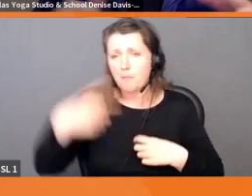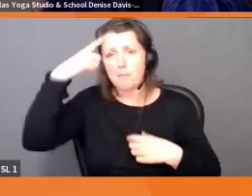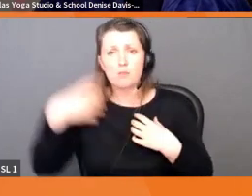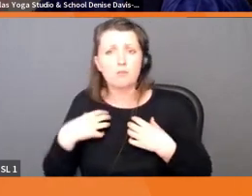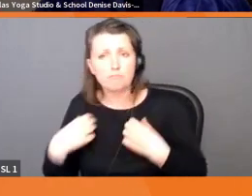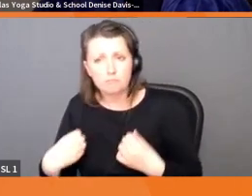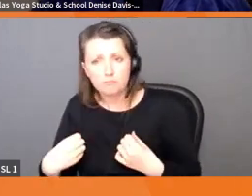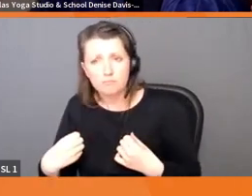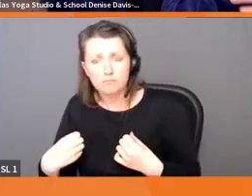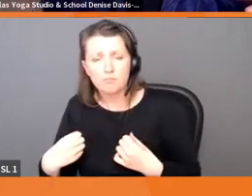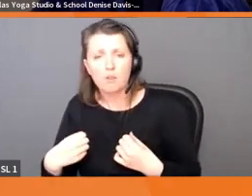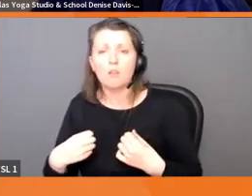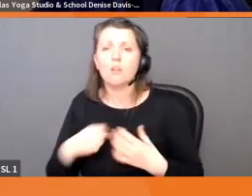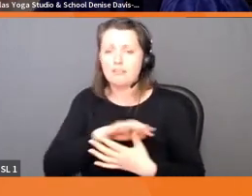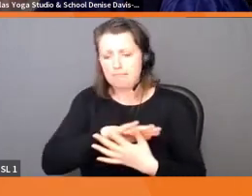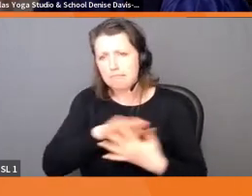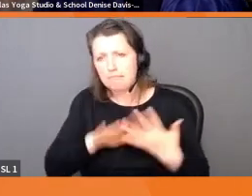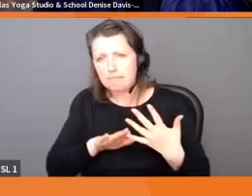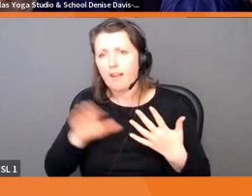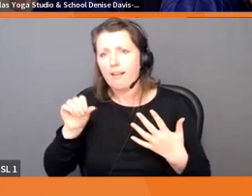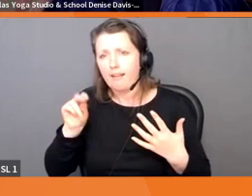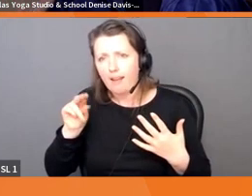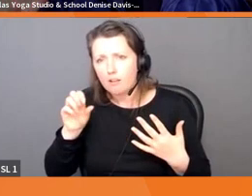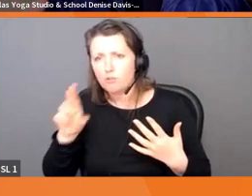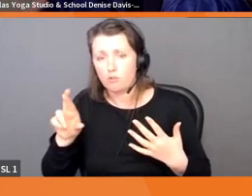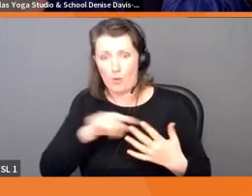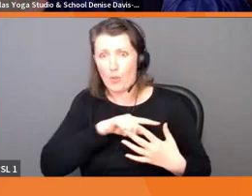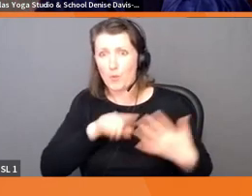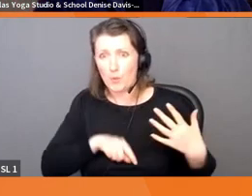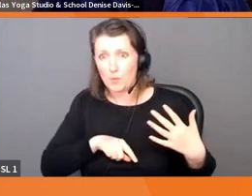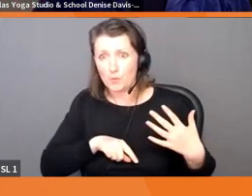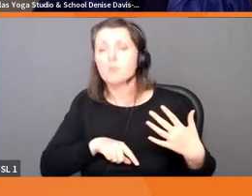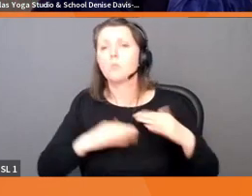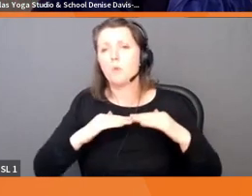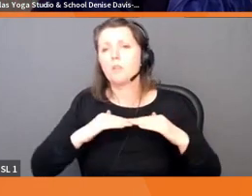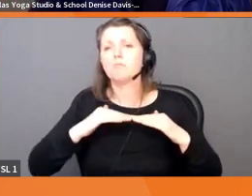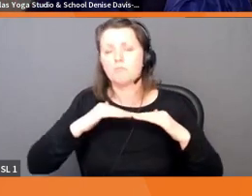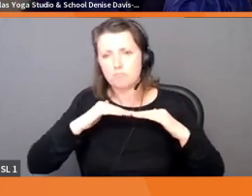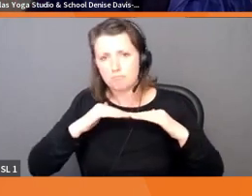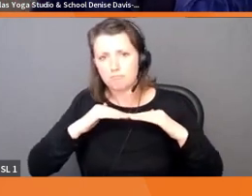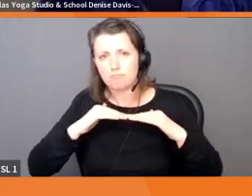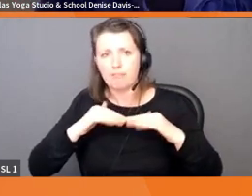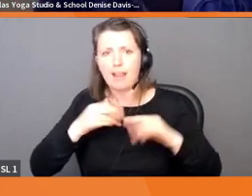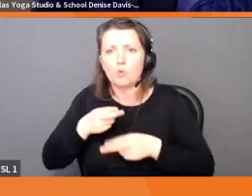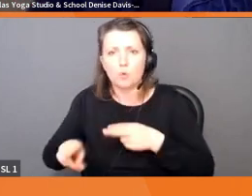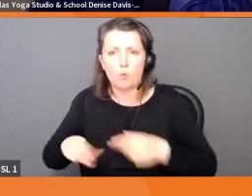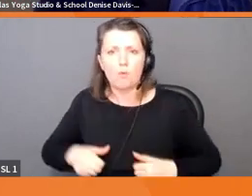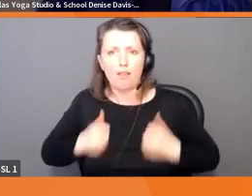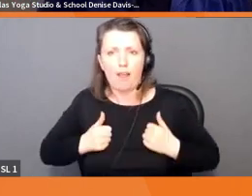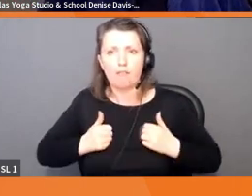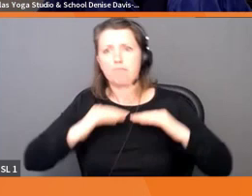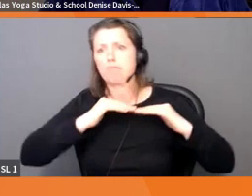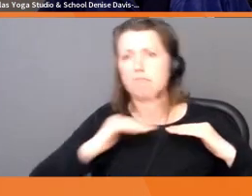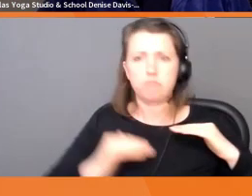cancer, things like this. These are the stressors that are shortening our bioavailable lifespan. A few years back, I was asked to